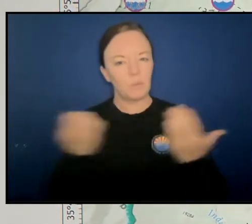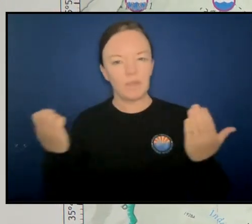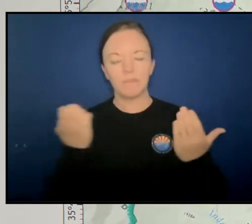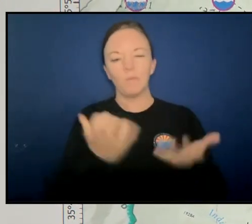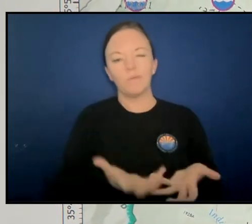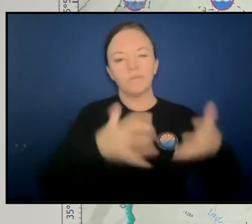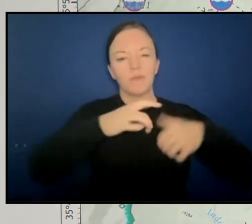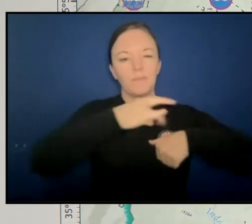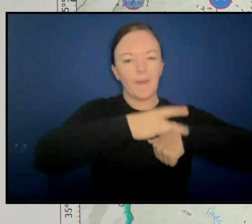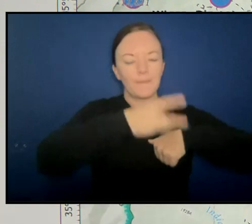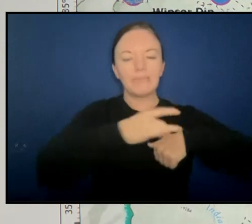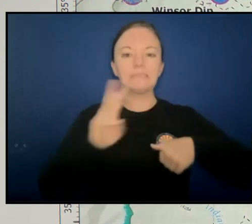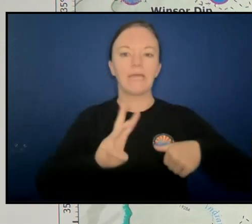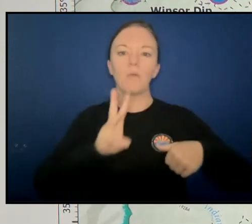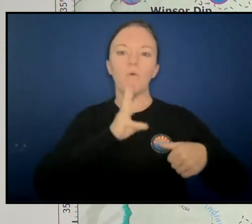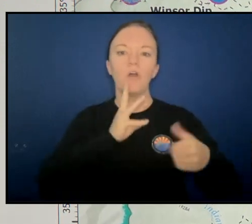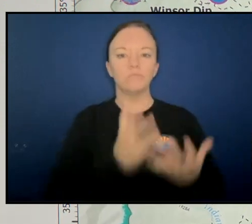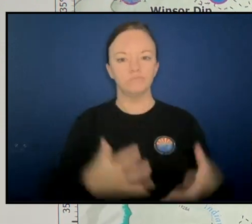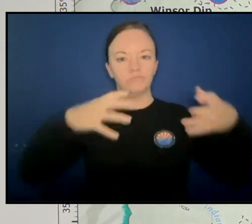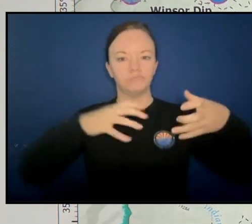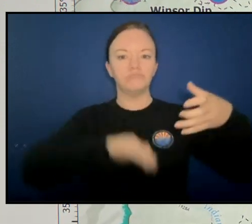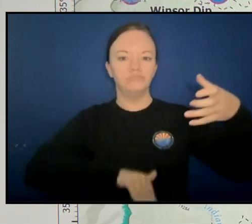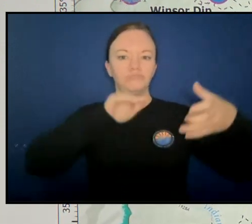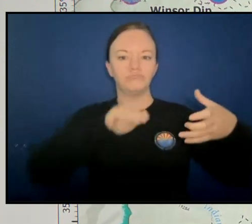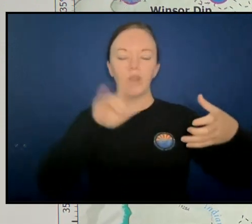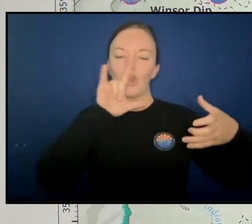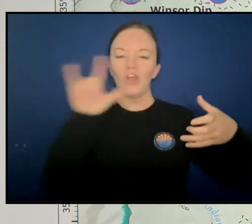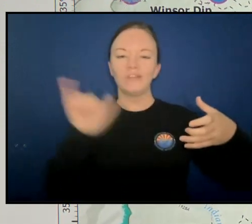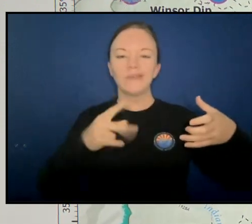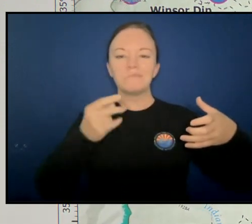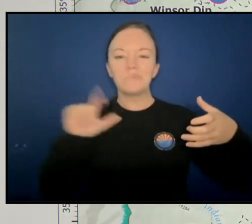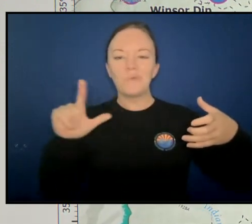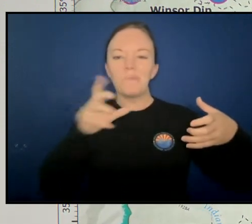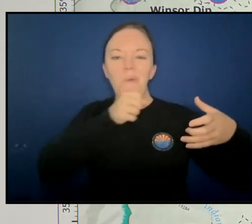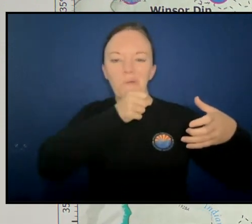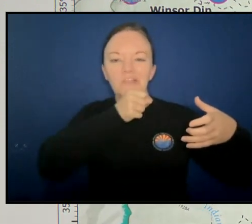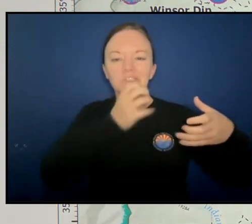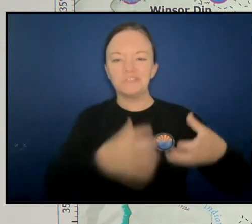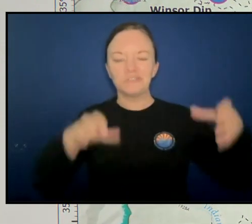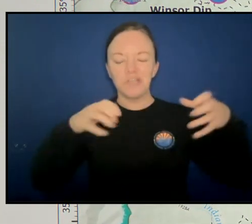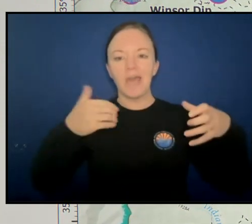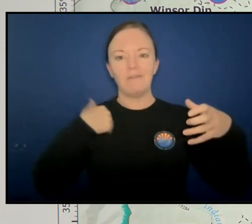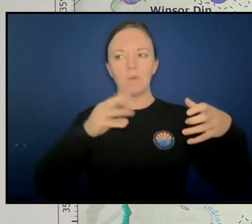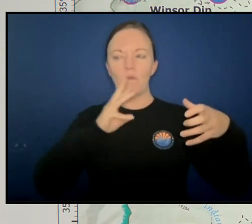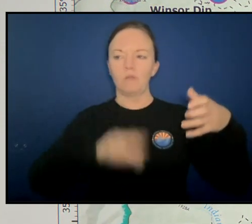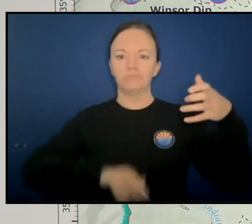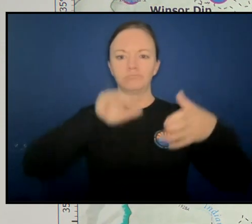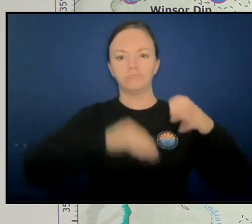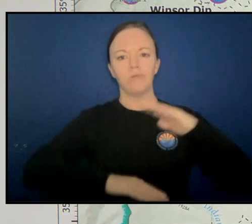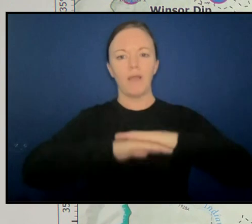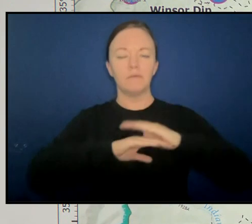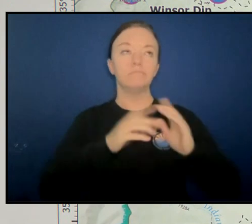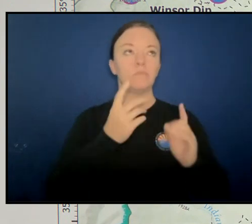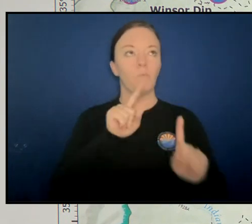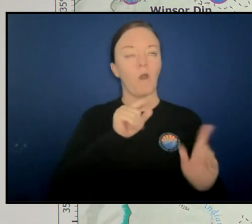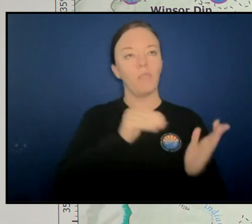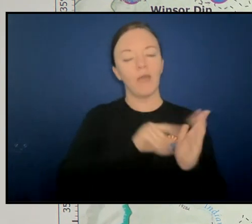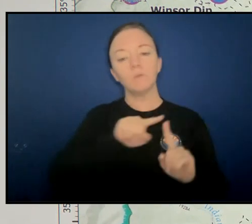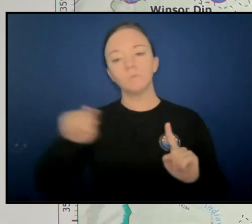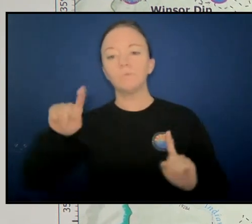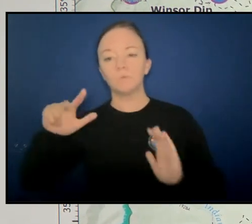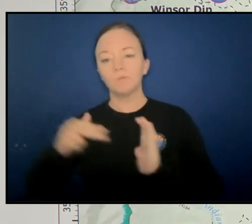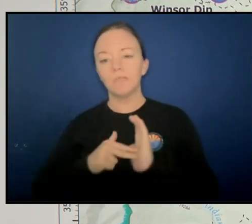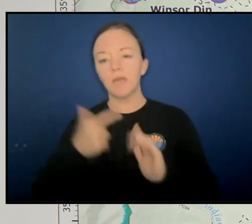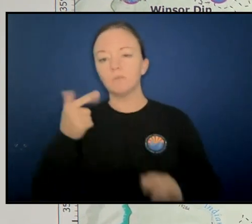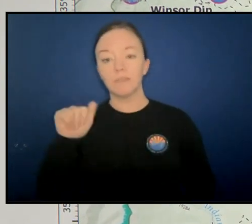a portable swimming pool type of thing, if you will. So those tanks hold anywhere from like 1,000 gallons to 3,000 gallons, and they get